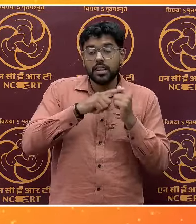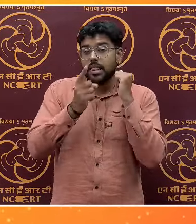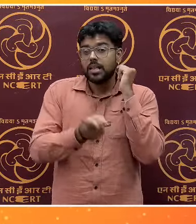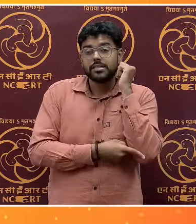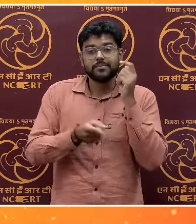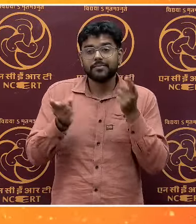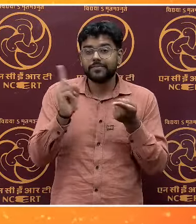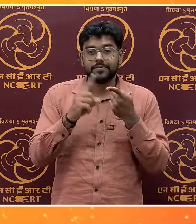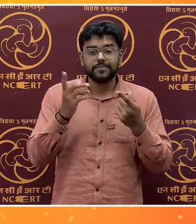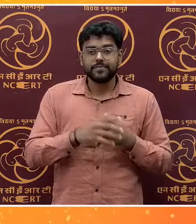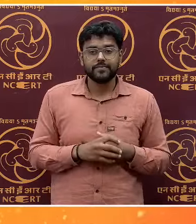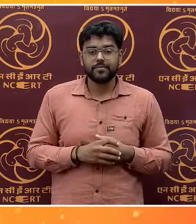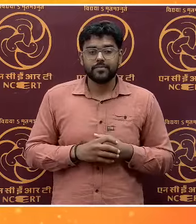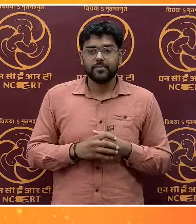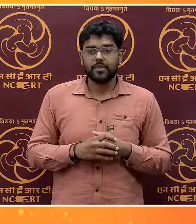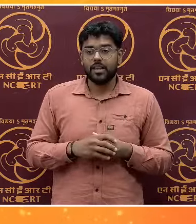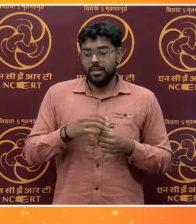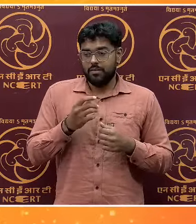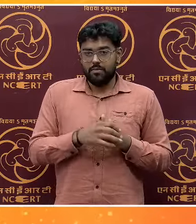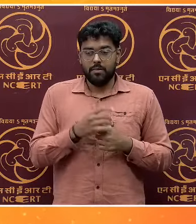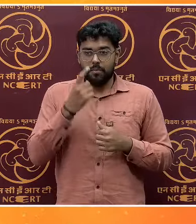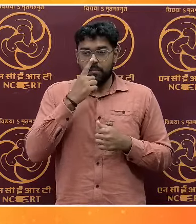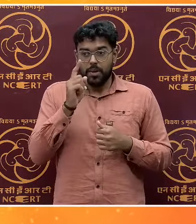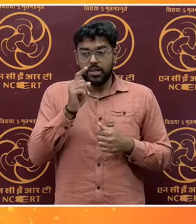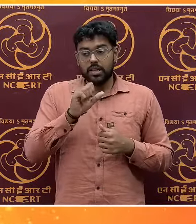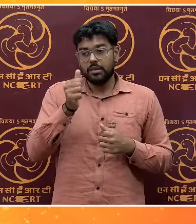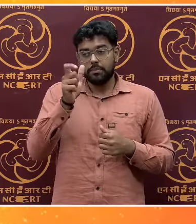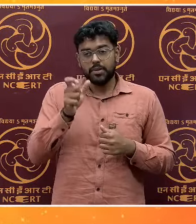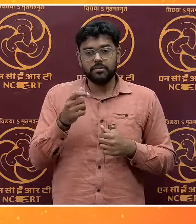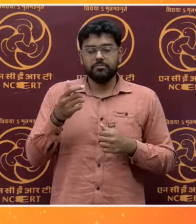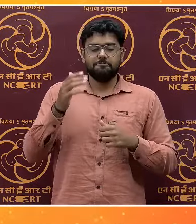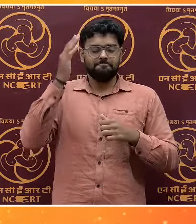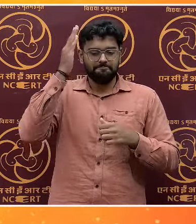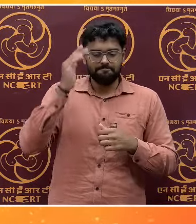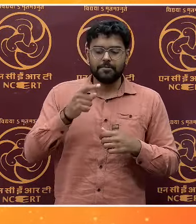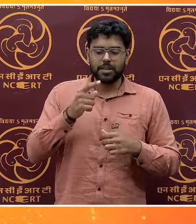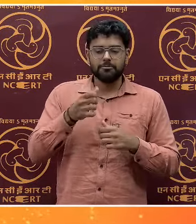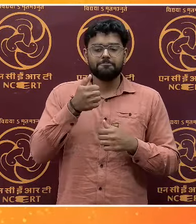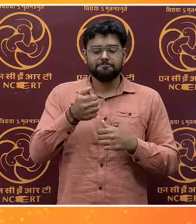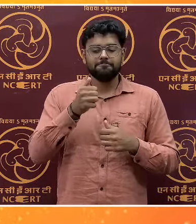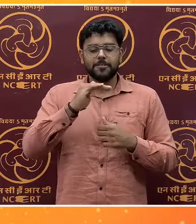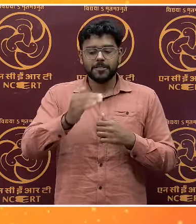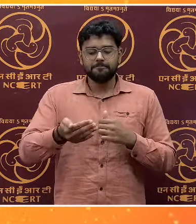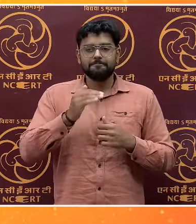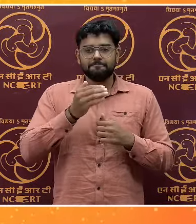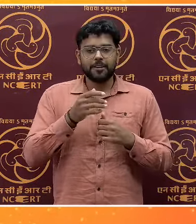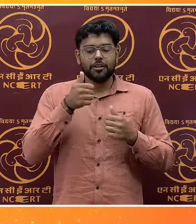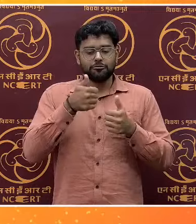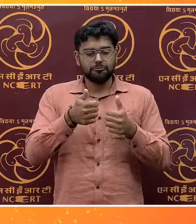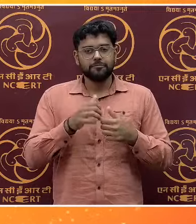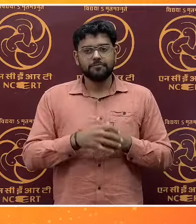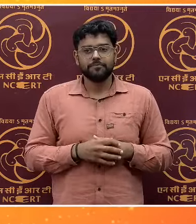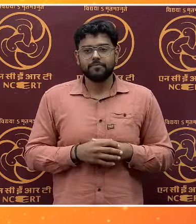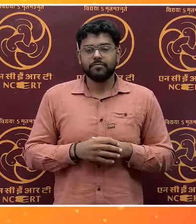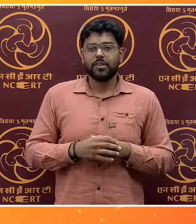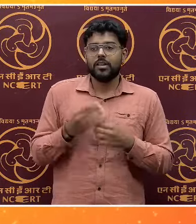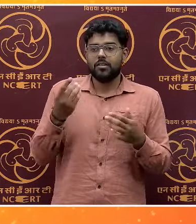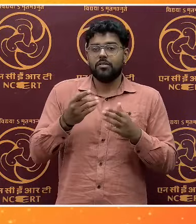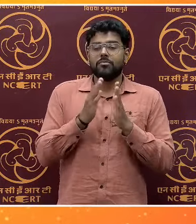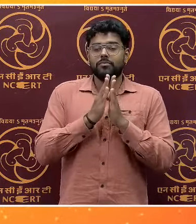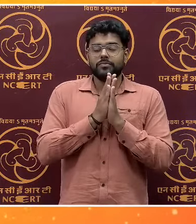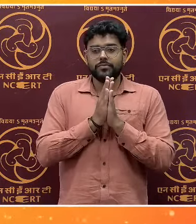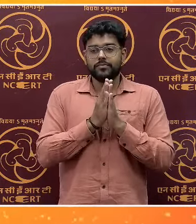Hmm. somebody's mother bowed low her head, and in her home that night, and the prayer she